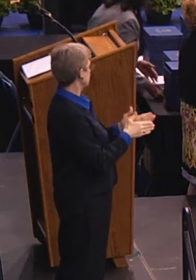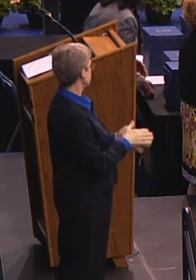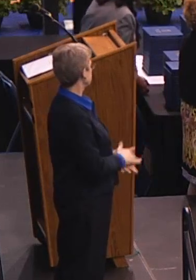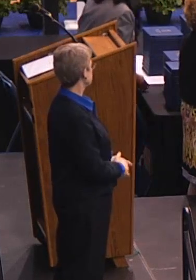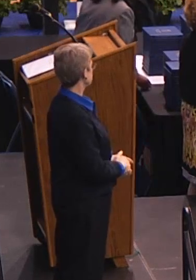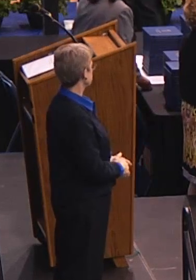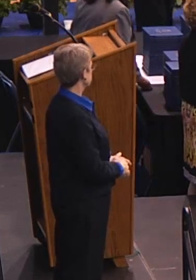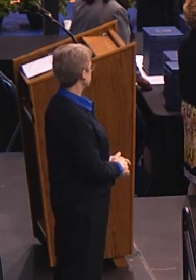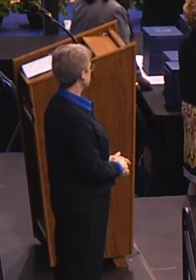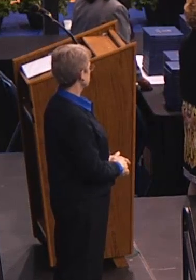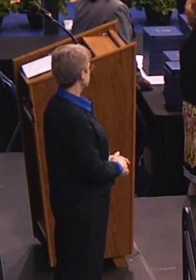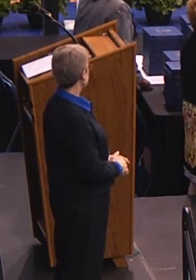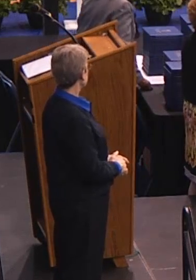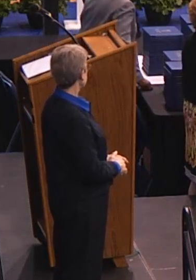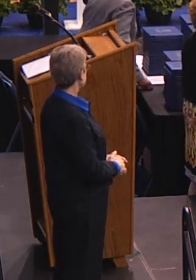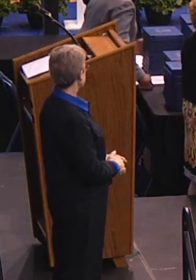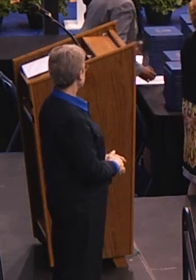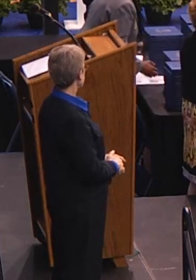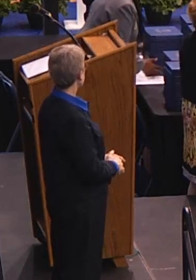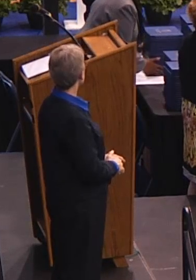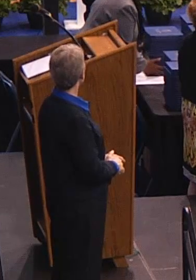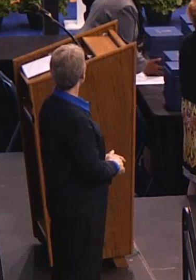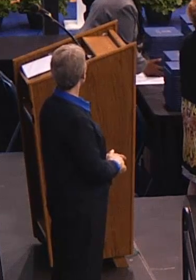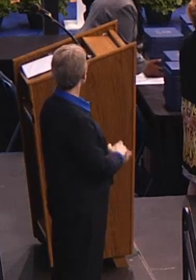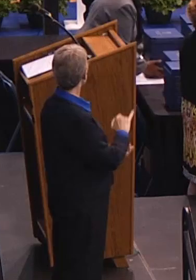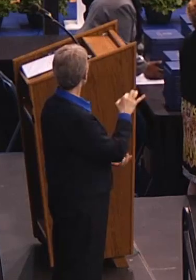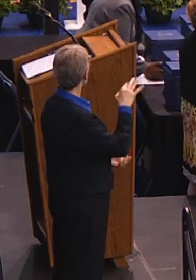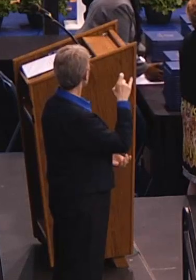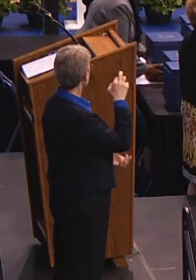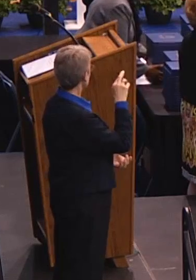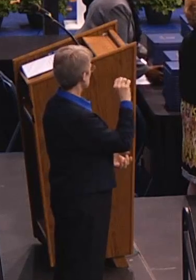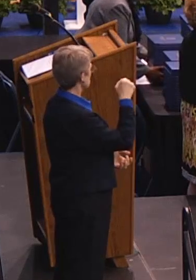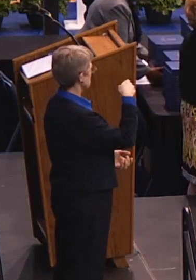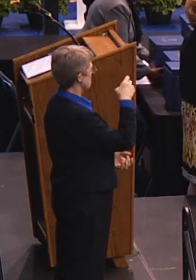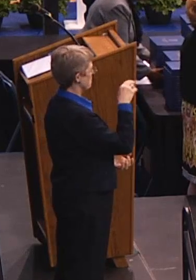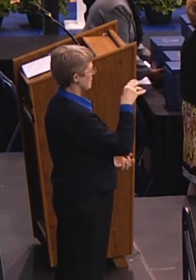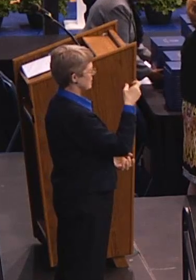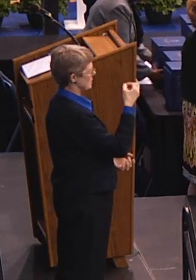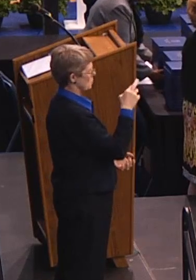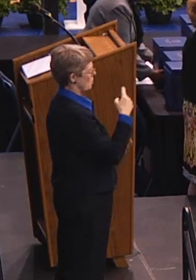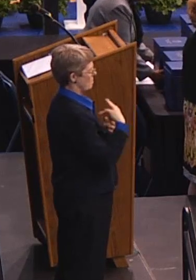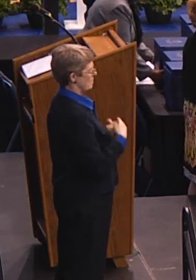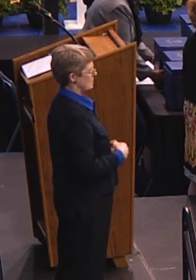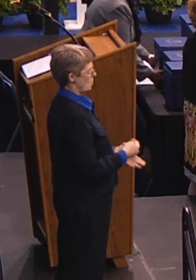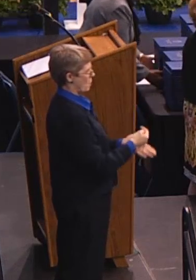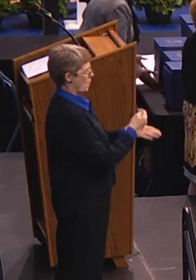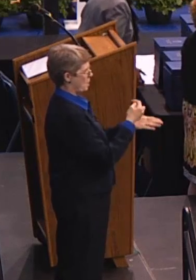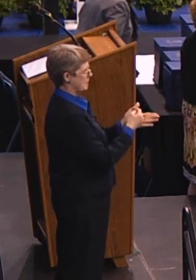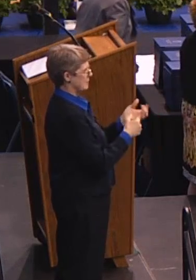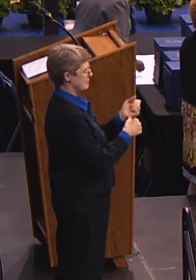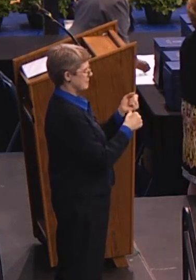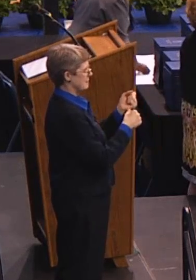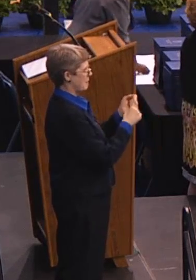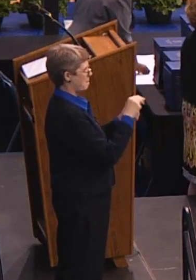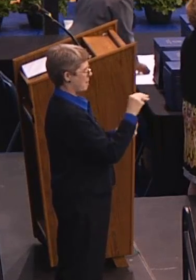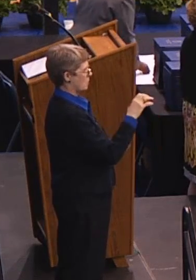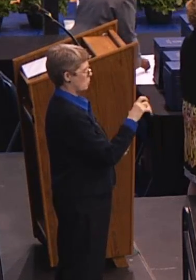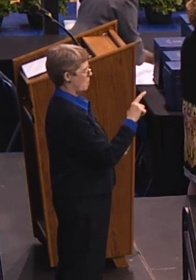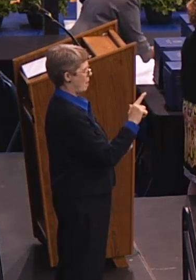Okay, you're too far from me. Come on this way. Jennifer T. Spencer, physical therapist assistant, magna cum laude.